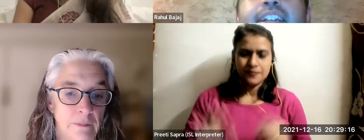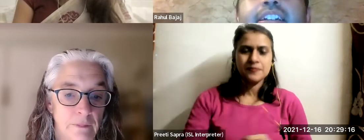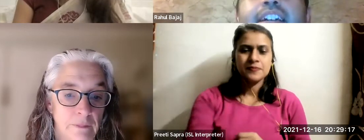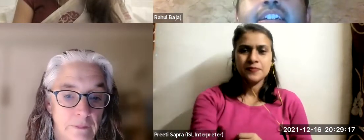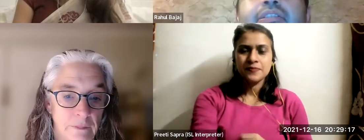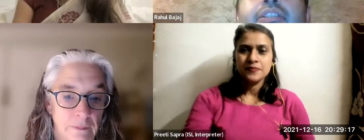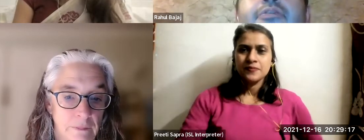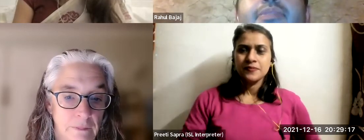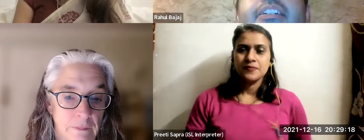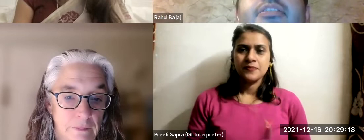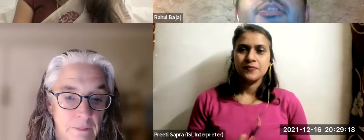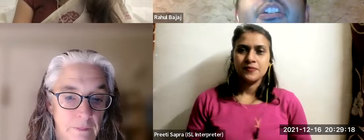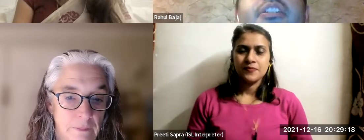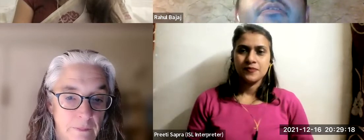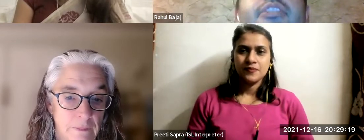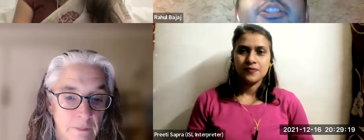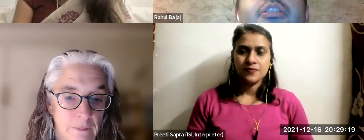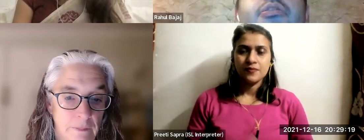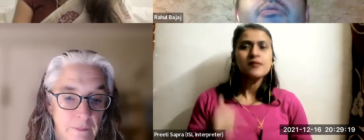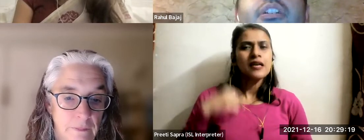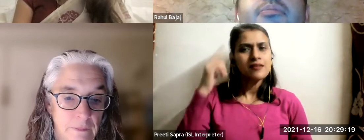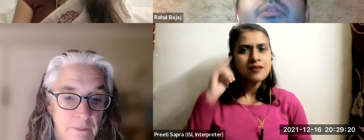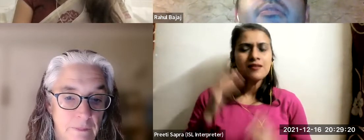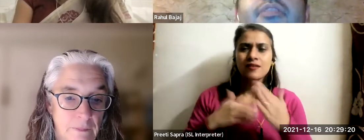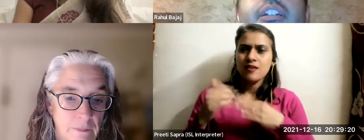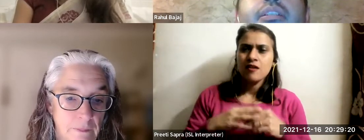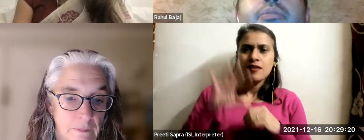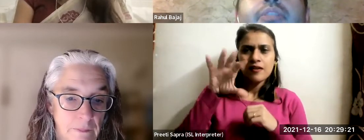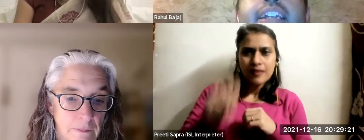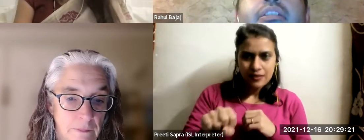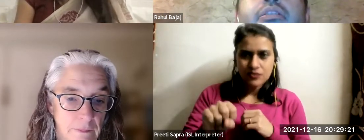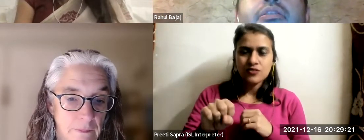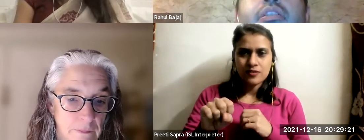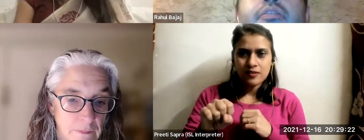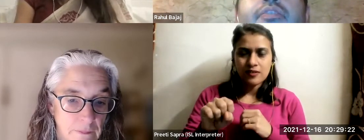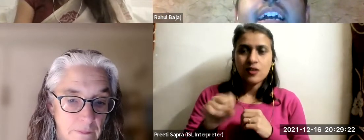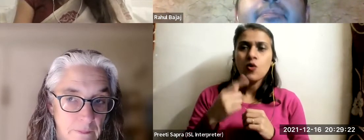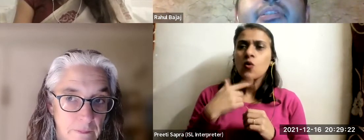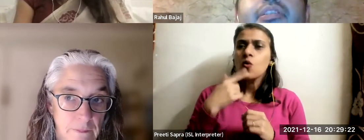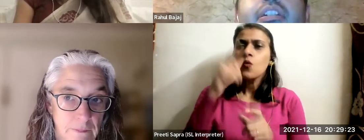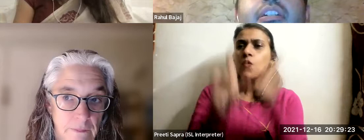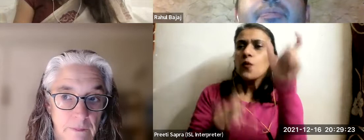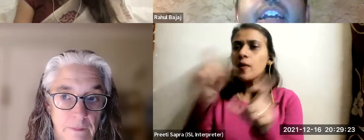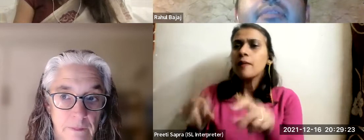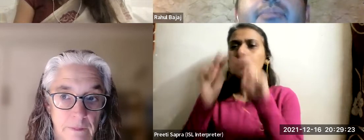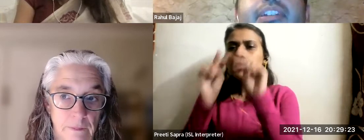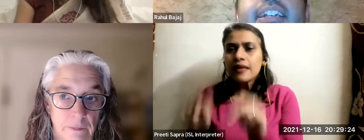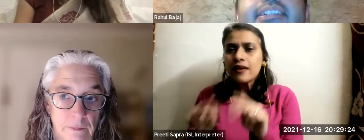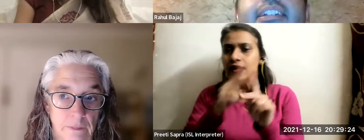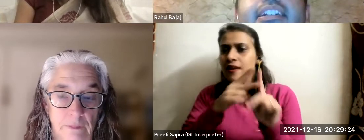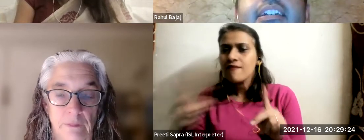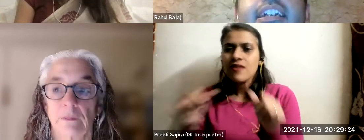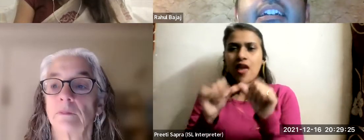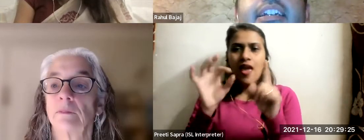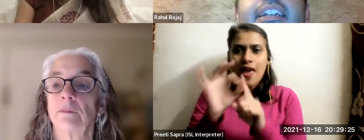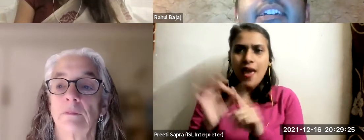this event, I thought it would be constructive to reach out to a number of providers of apps and websites